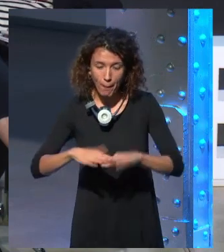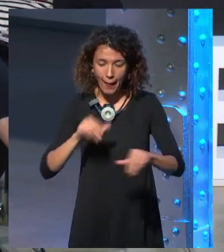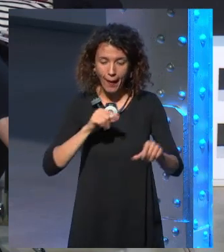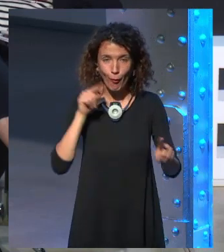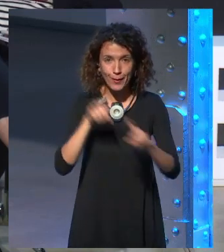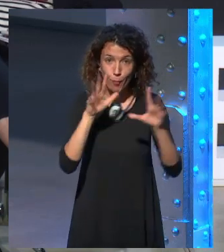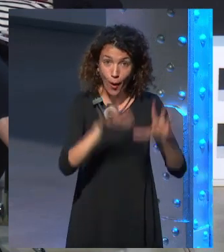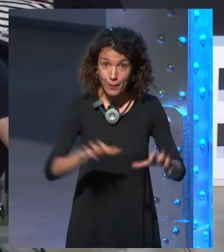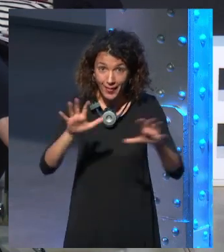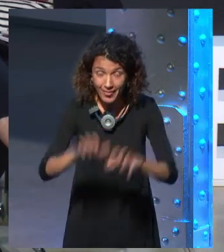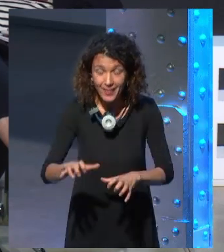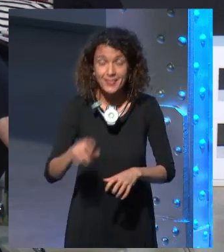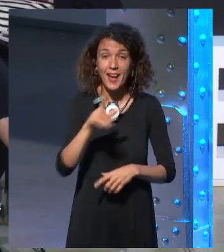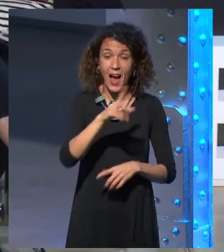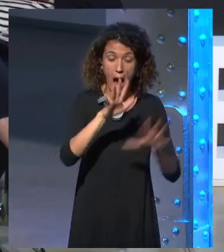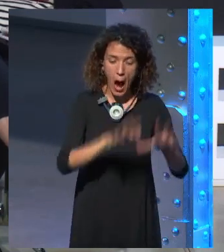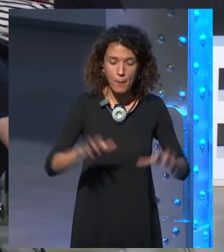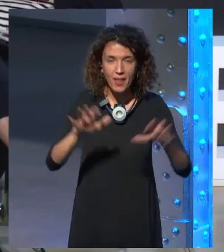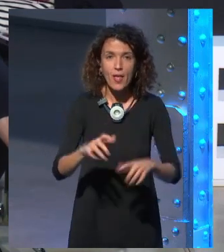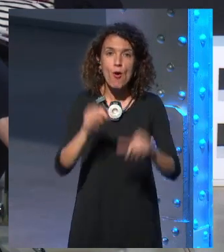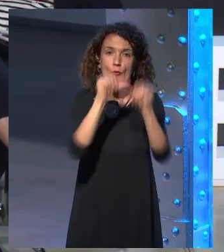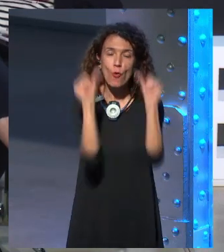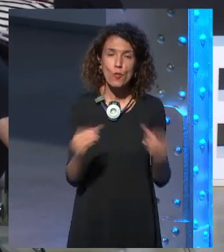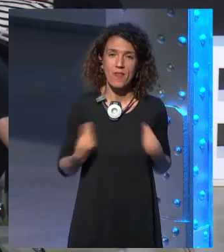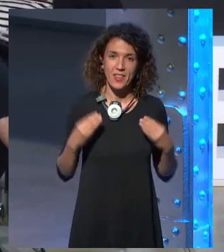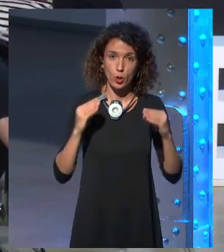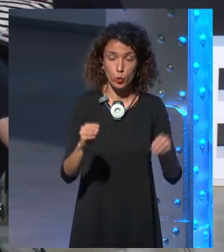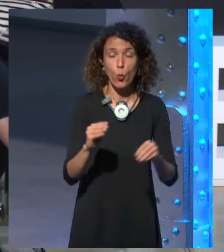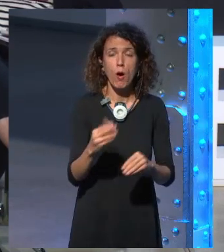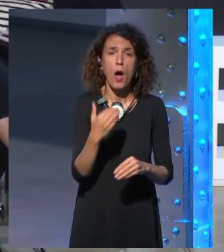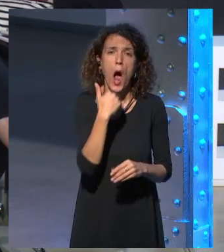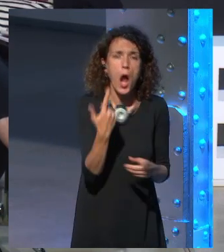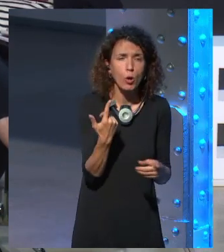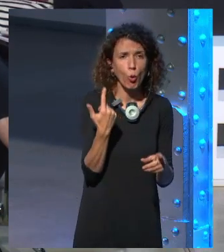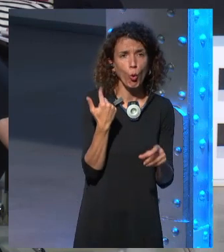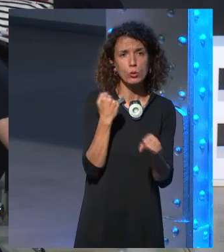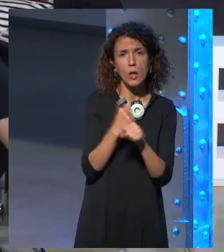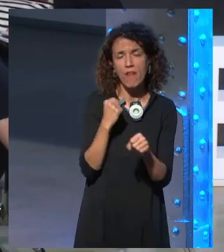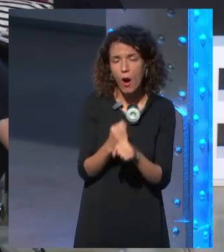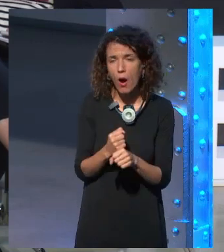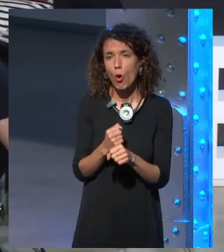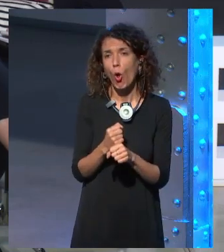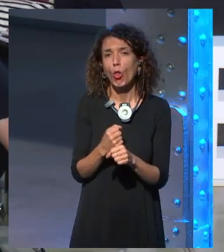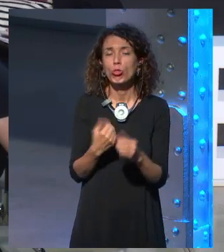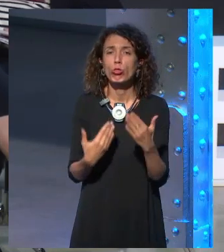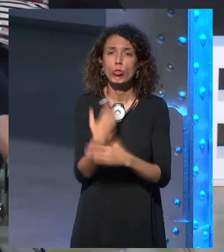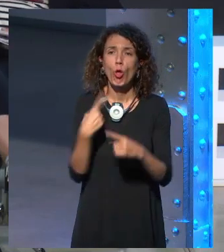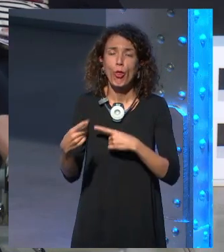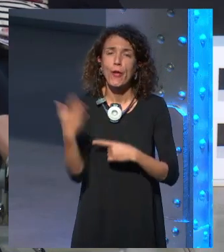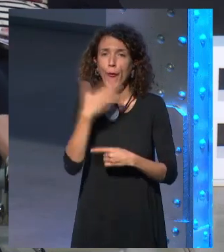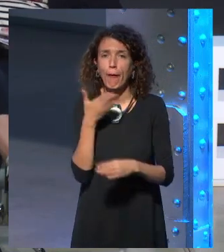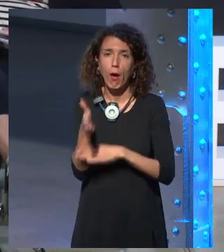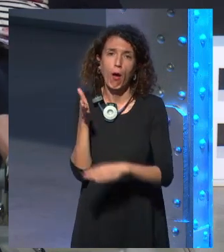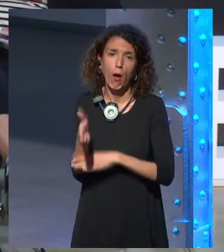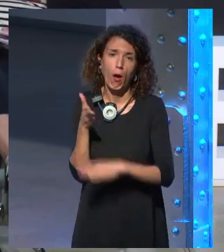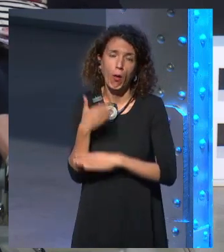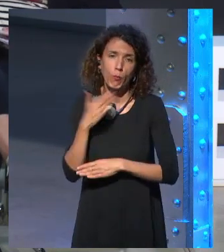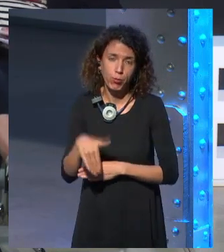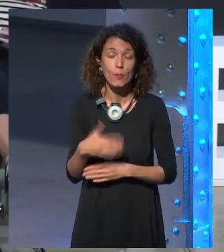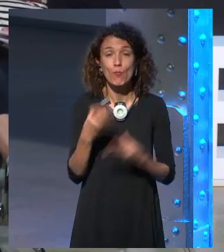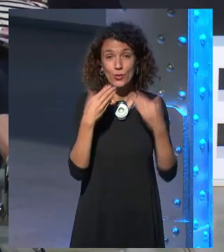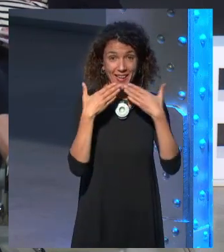children, passion to learn, so that this learning is a lifestyle and not a task that they have to accomplish every day. Thank you,